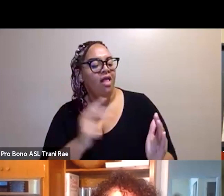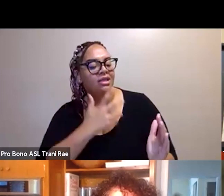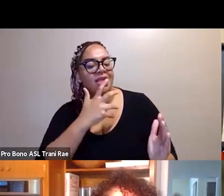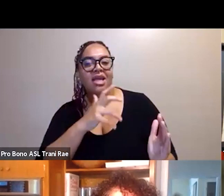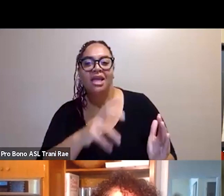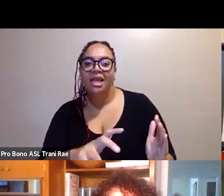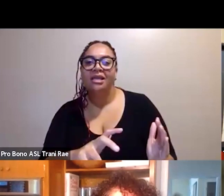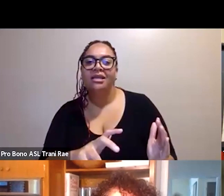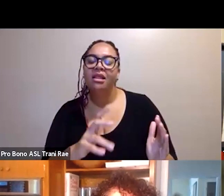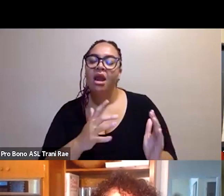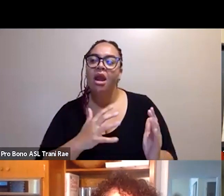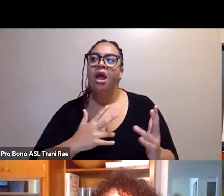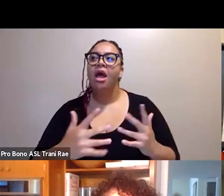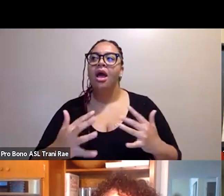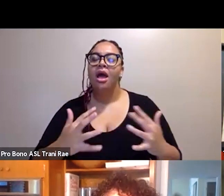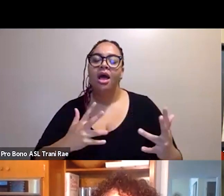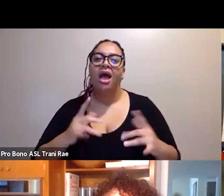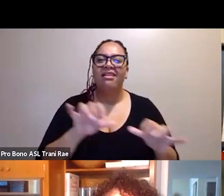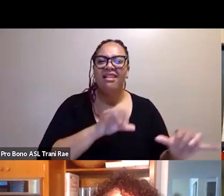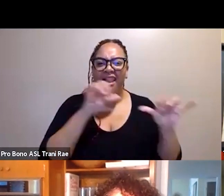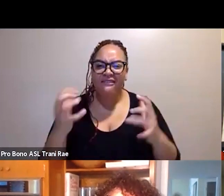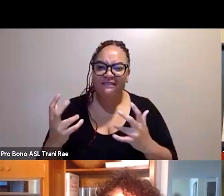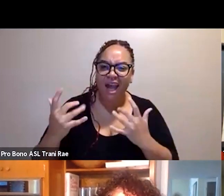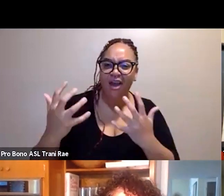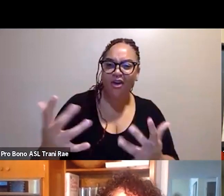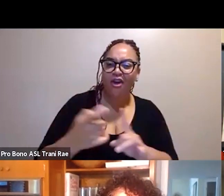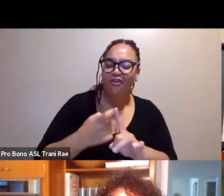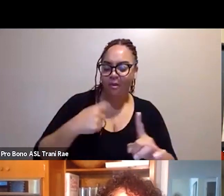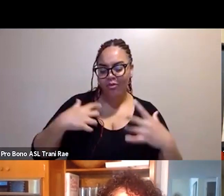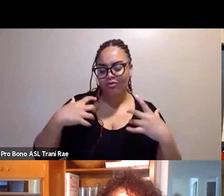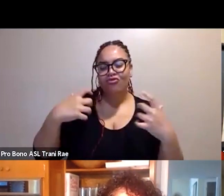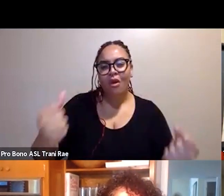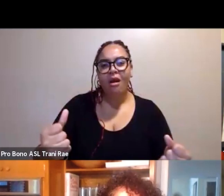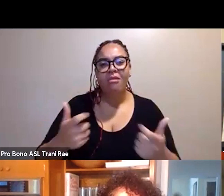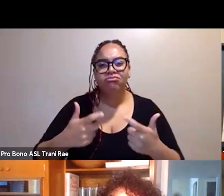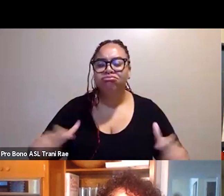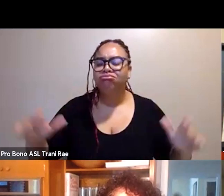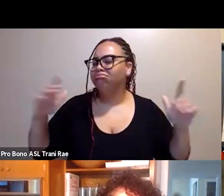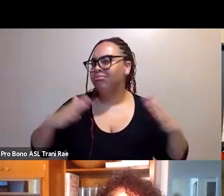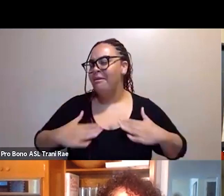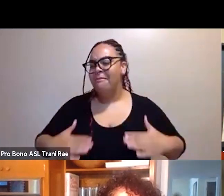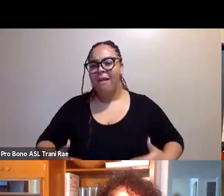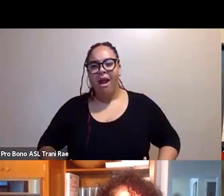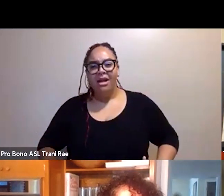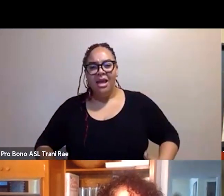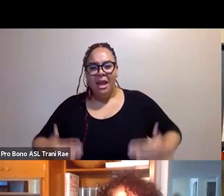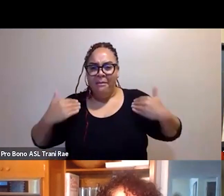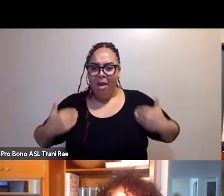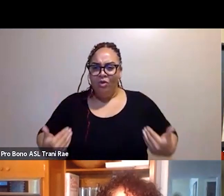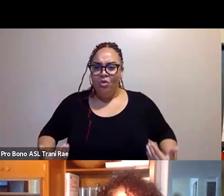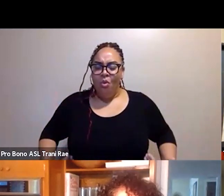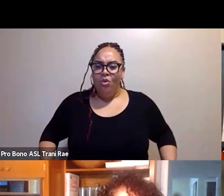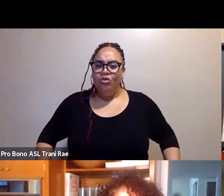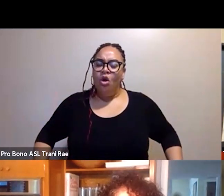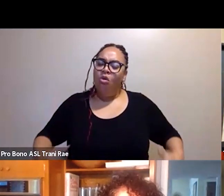radiates like fire from my strong, fat body. My torso waxes and wanes,